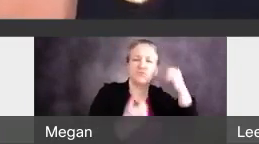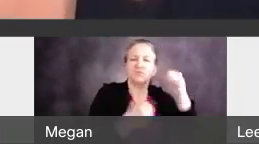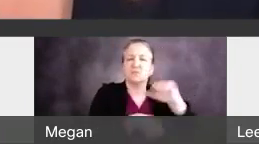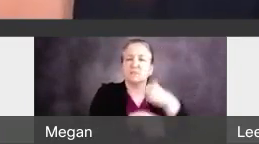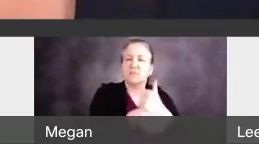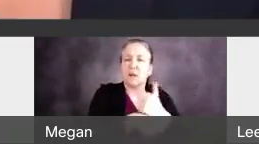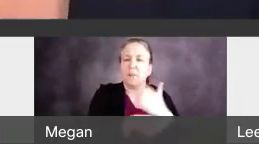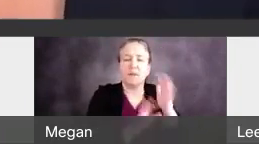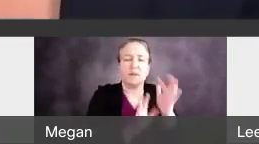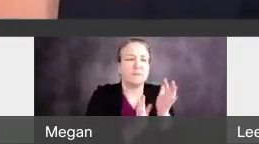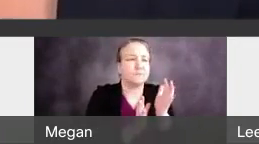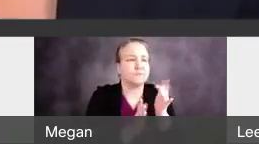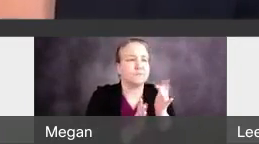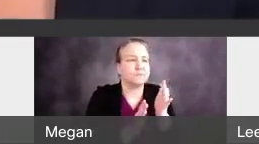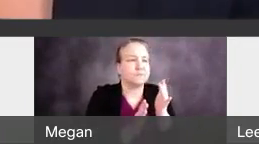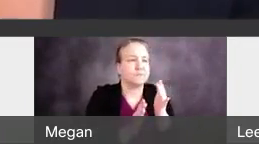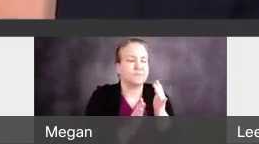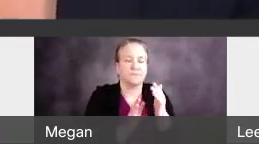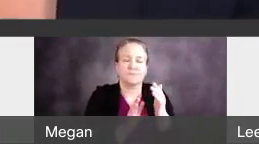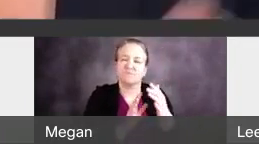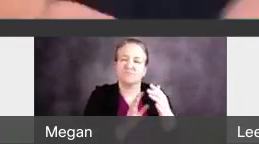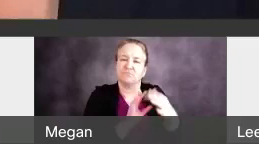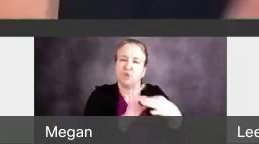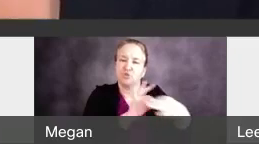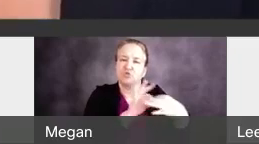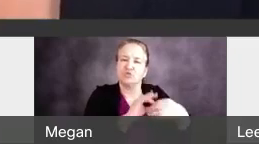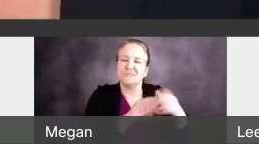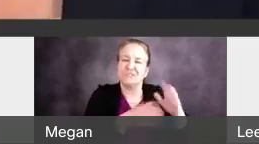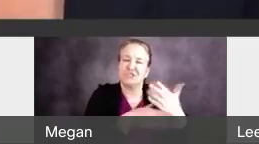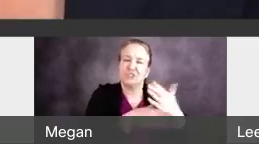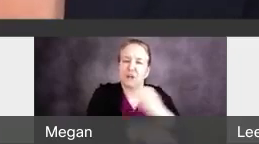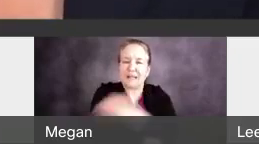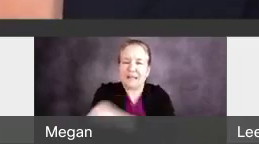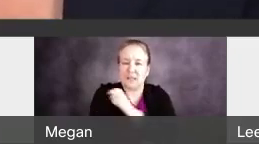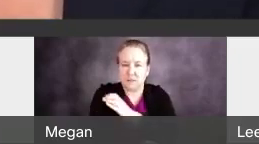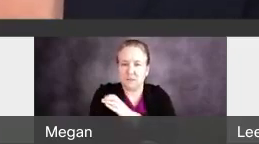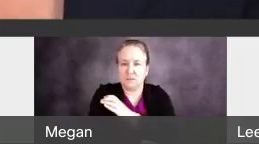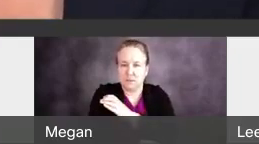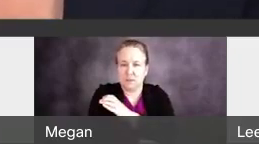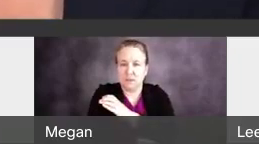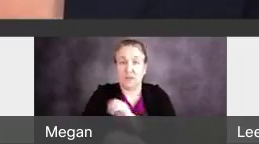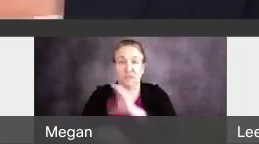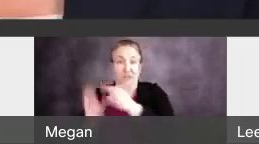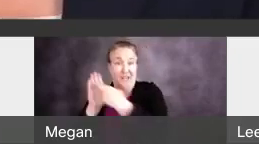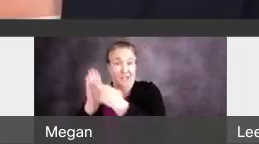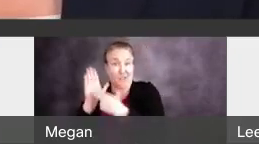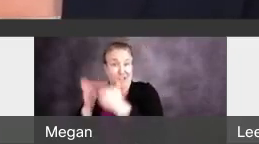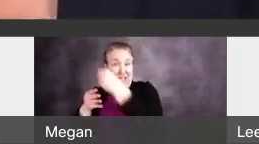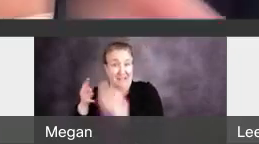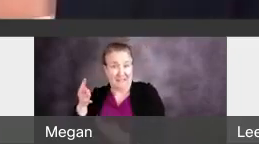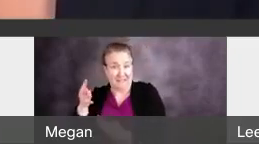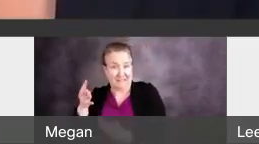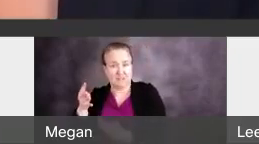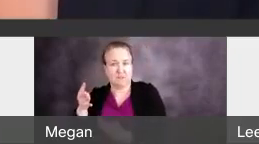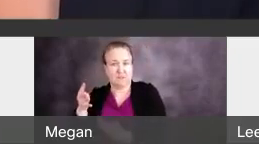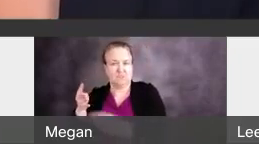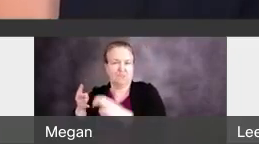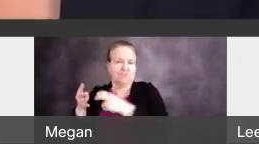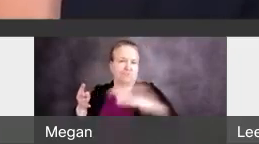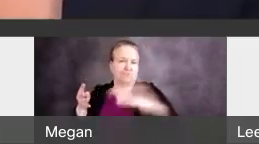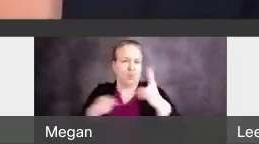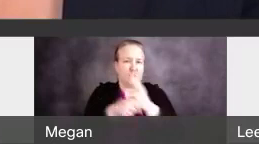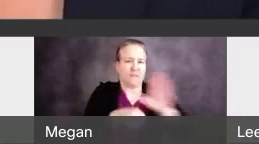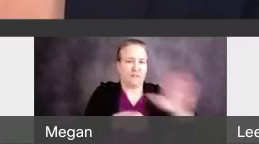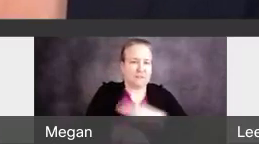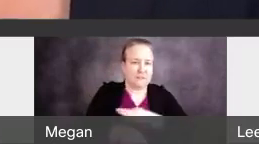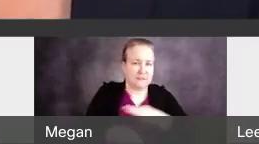some joint clinics that would help move people off of our county registration list, but perhaps their staff